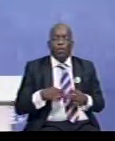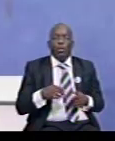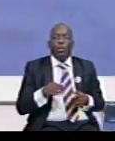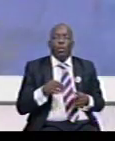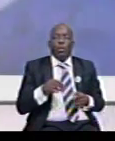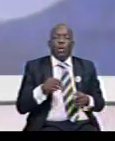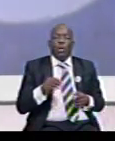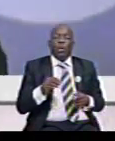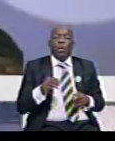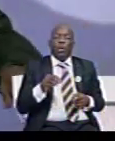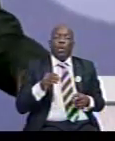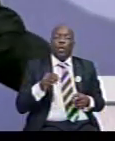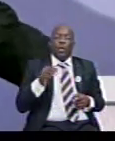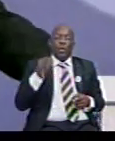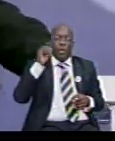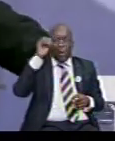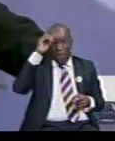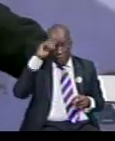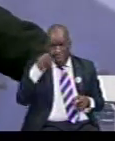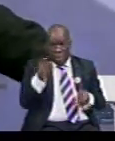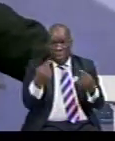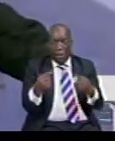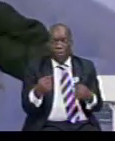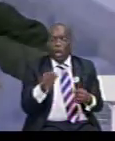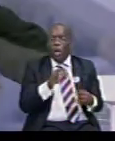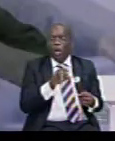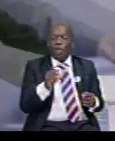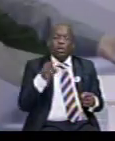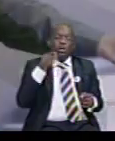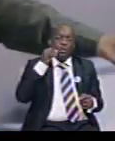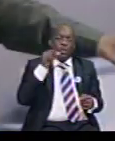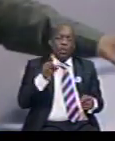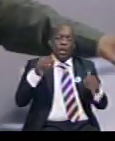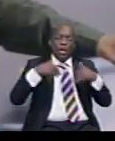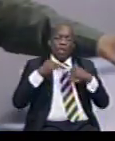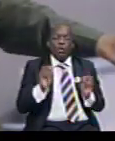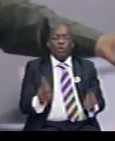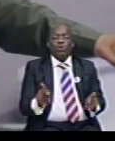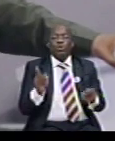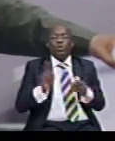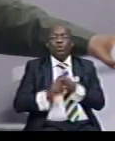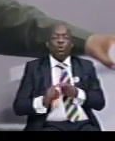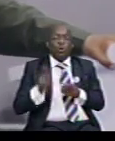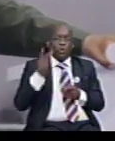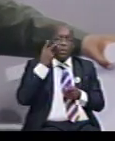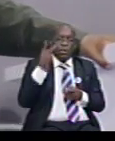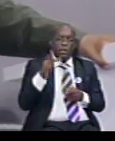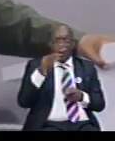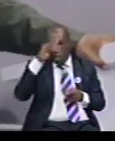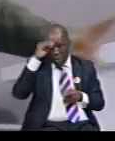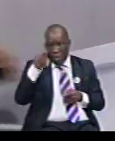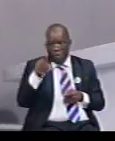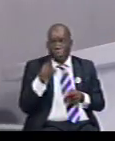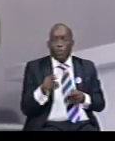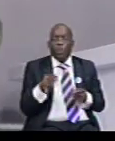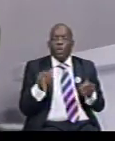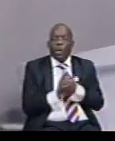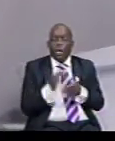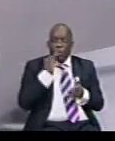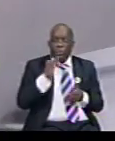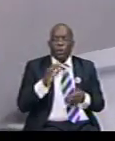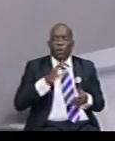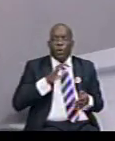had opportunity to see me. And so the sister started her story. I said, that's enough, that's all right. She wanted